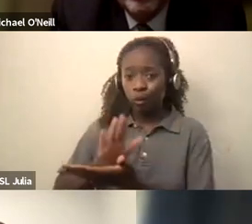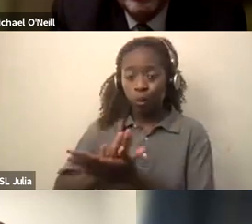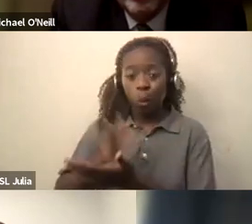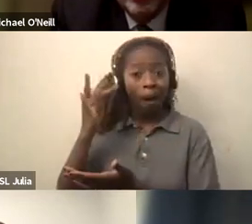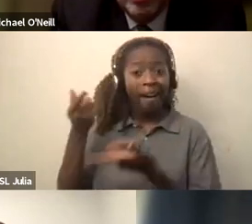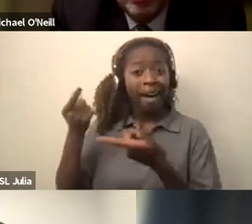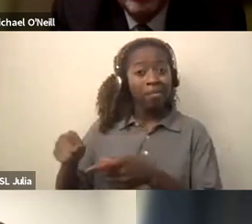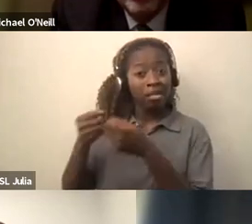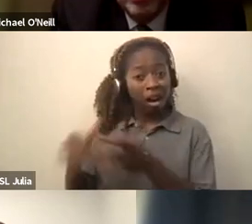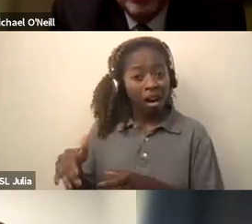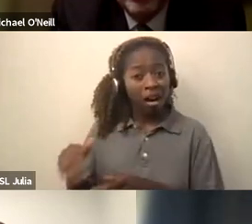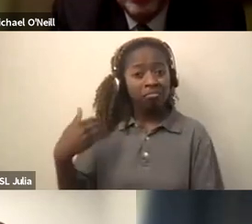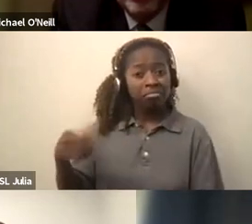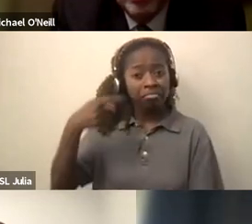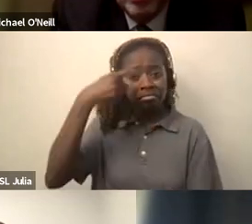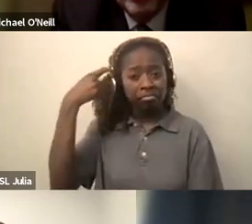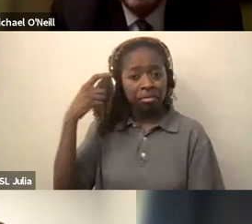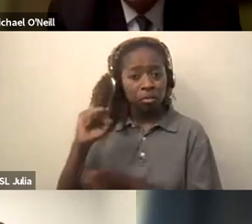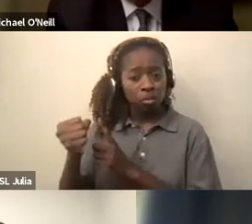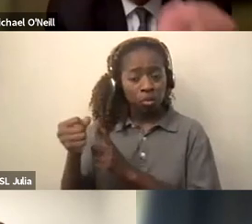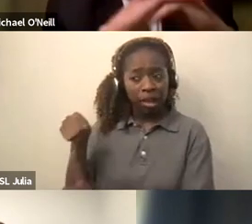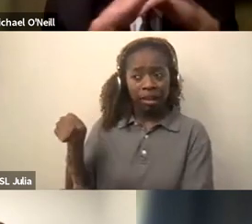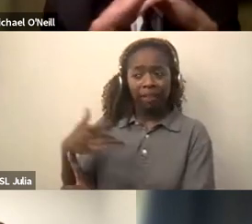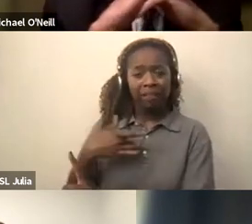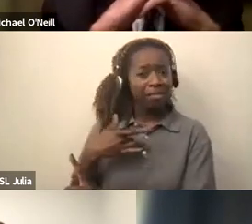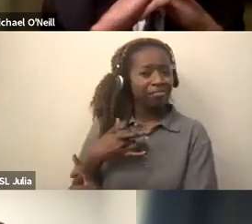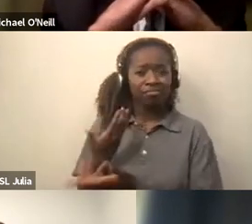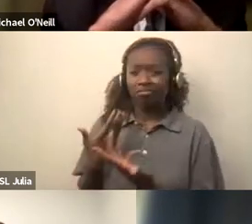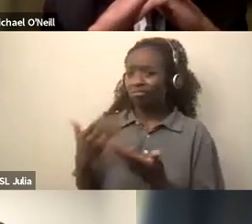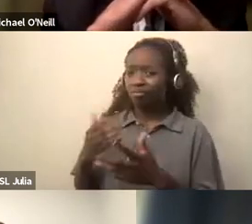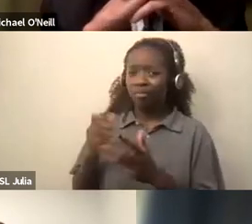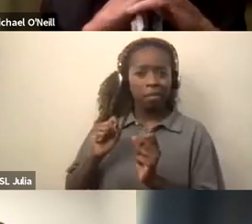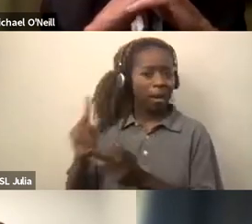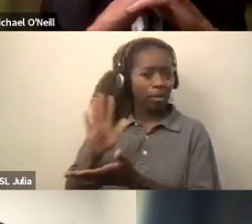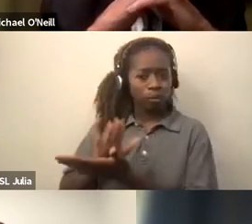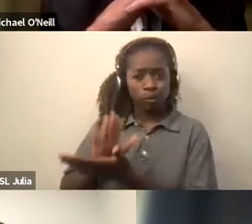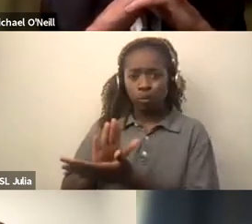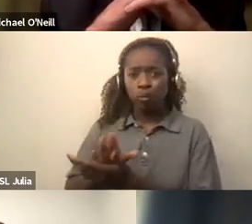lost and he doesn't feel like he wants to go to school anymore